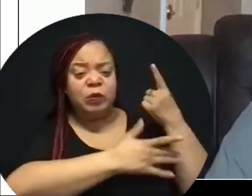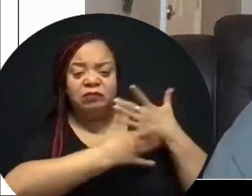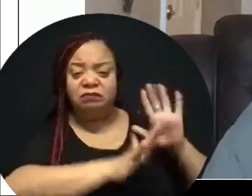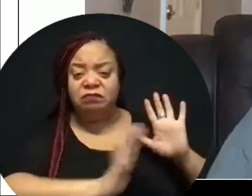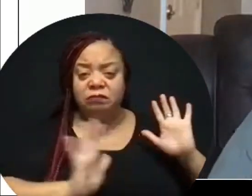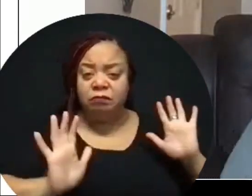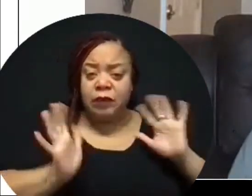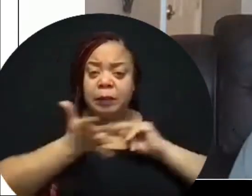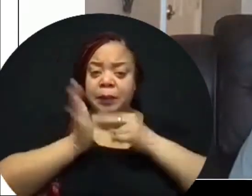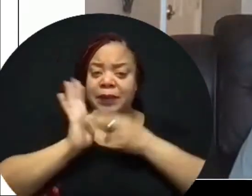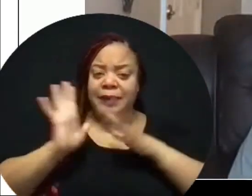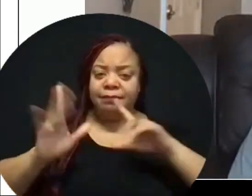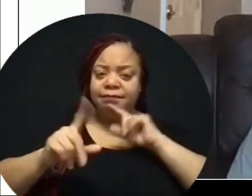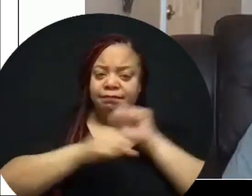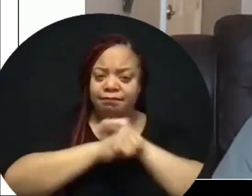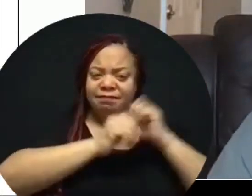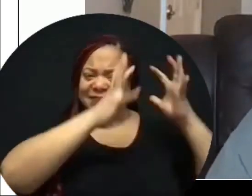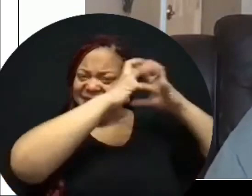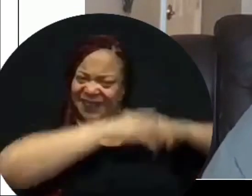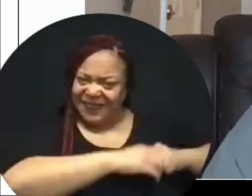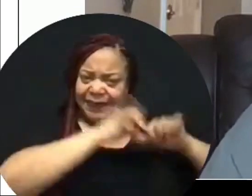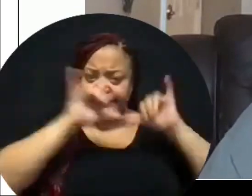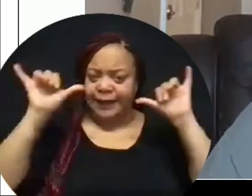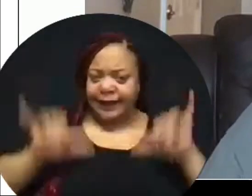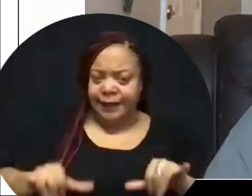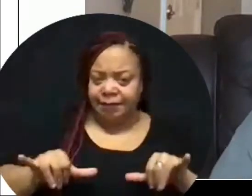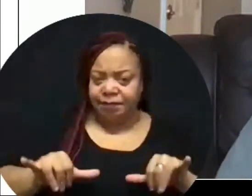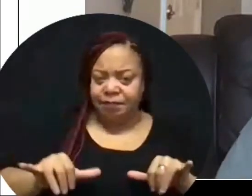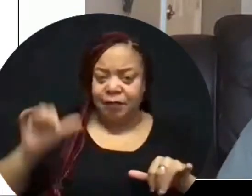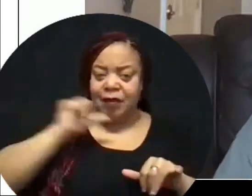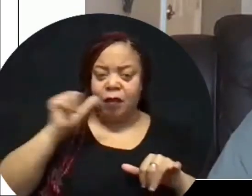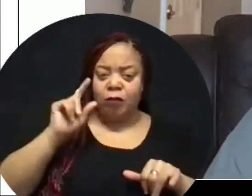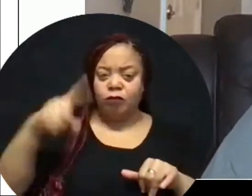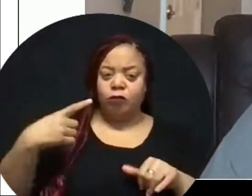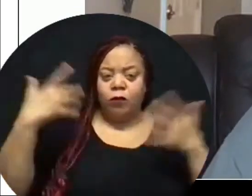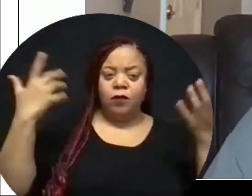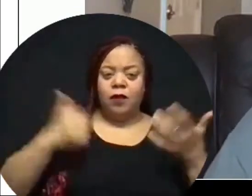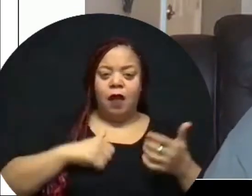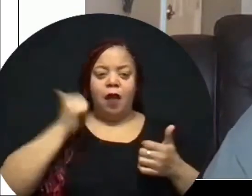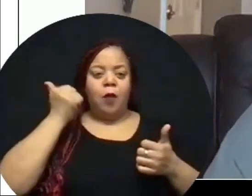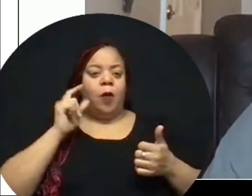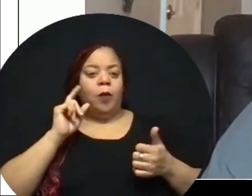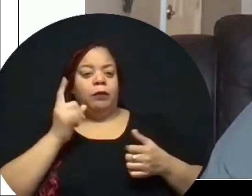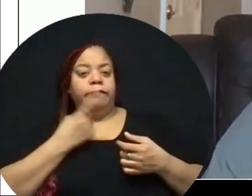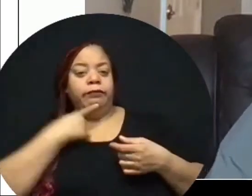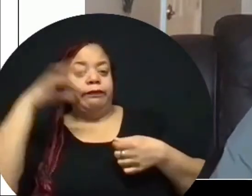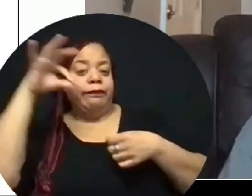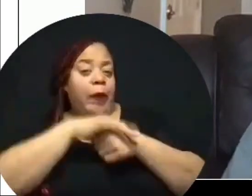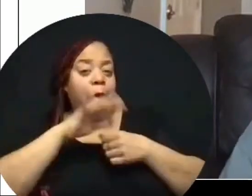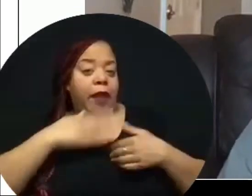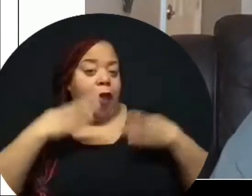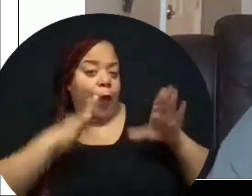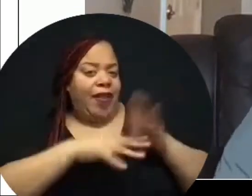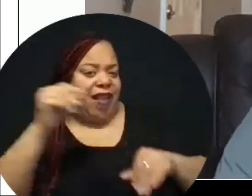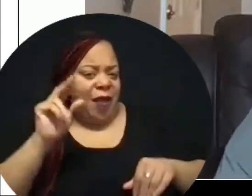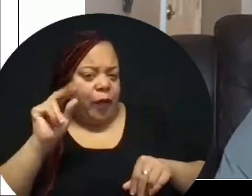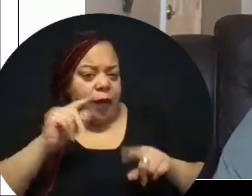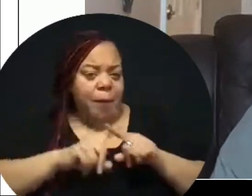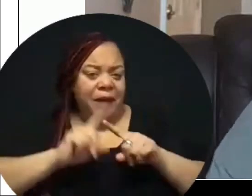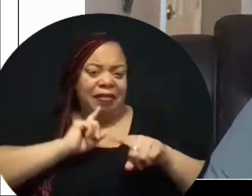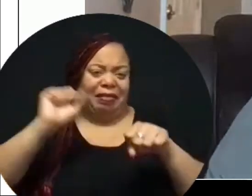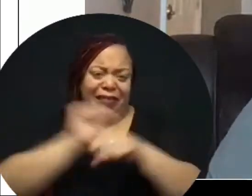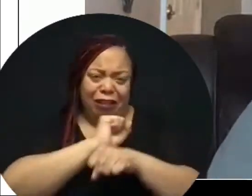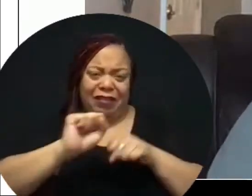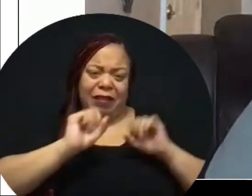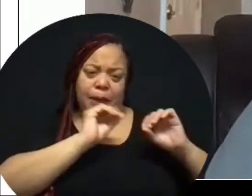but I think those are the things that are going to need to be done to make changes. We can't think of like decolonization and just like, oh, in